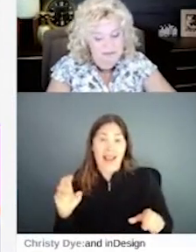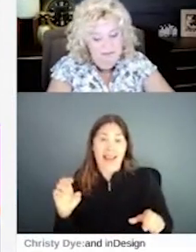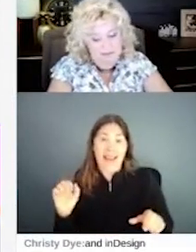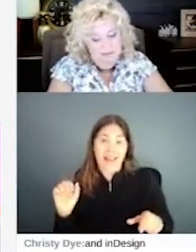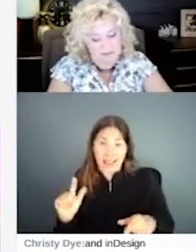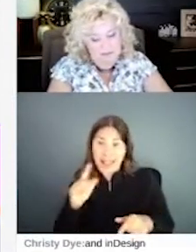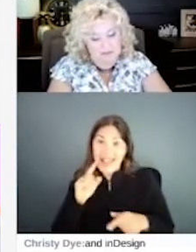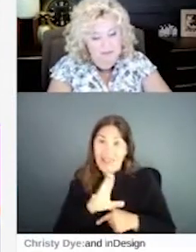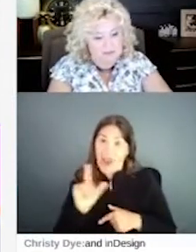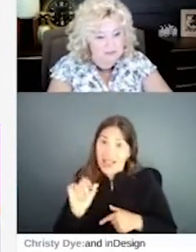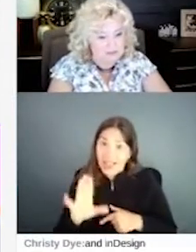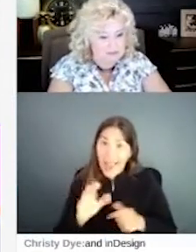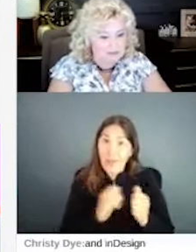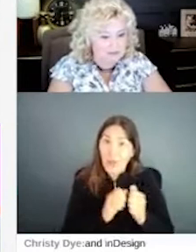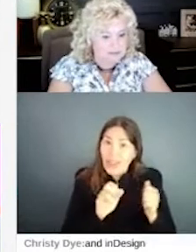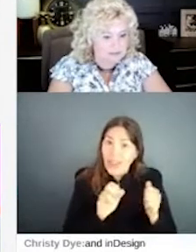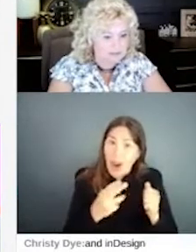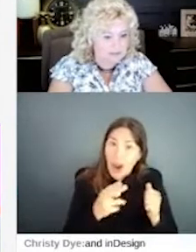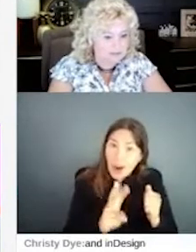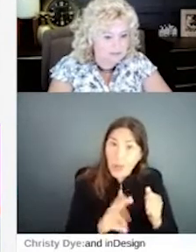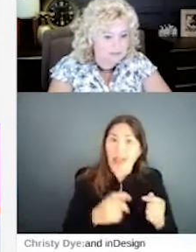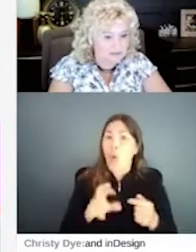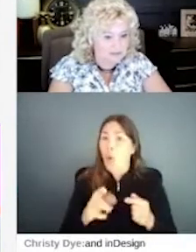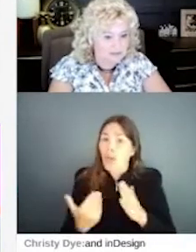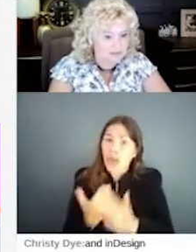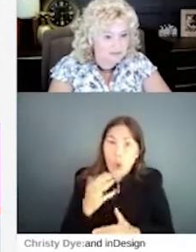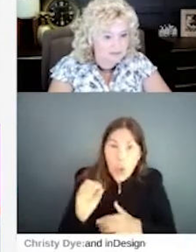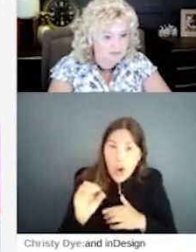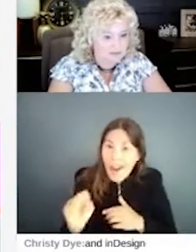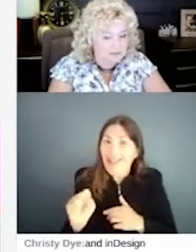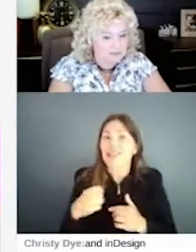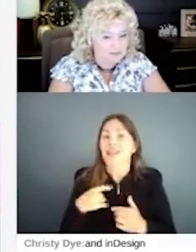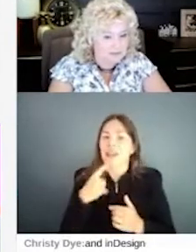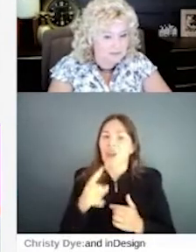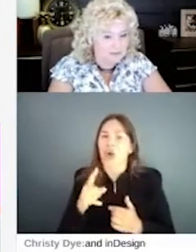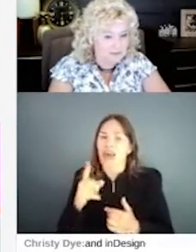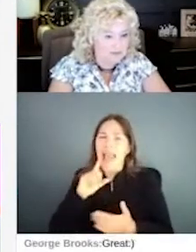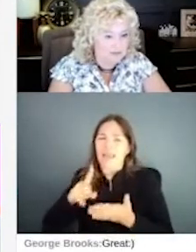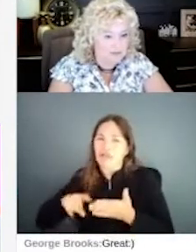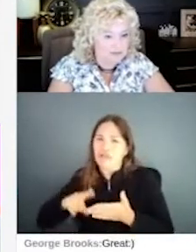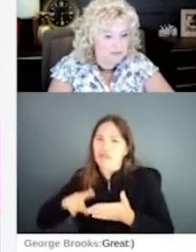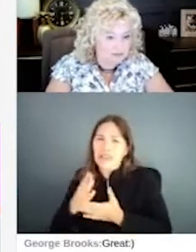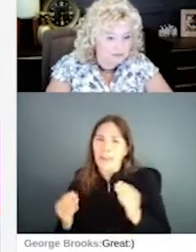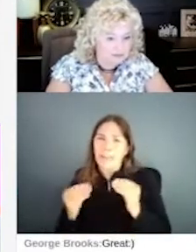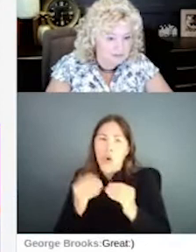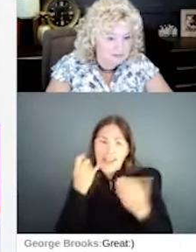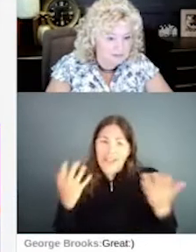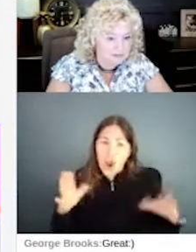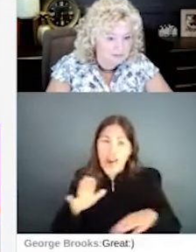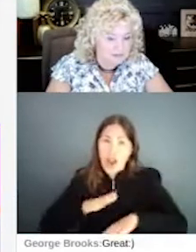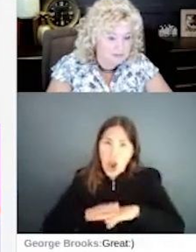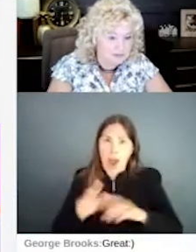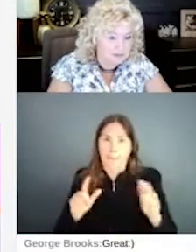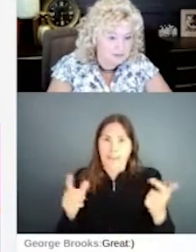art on hardware or if it's just running the new OS, but some things to look into as well. If you're already on Big Sur, you've